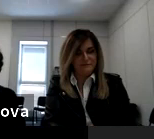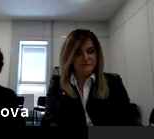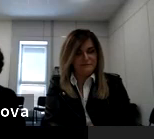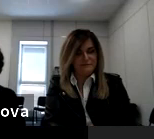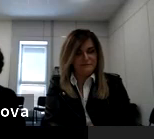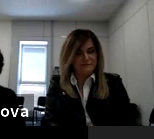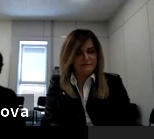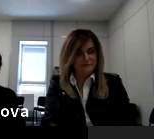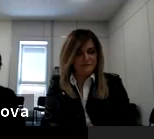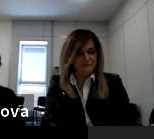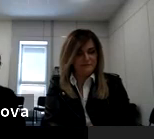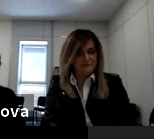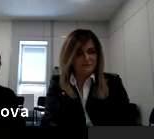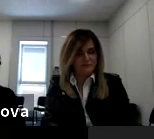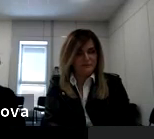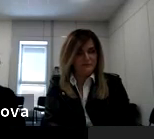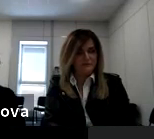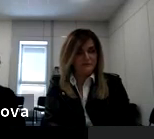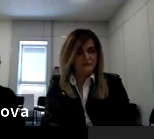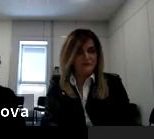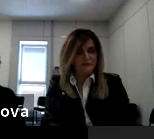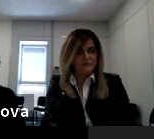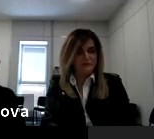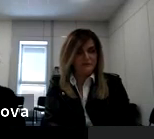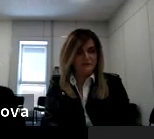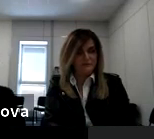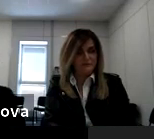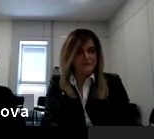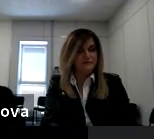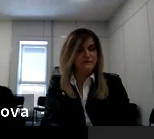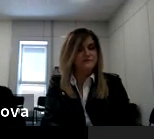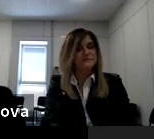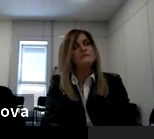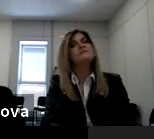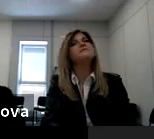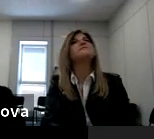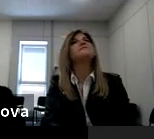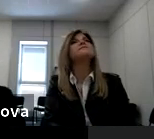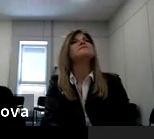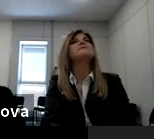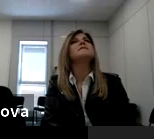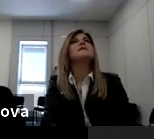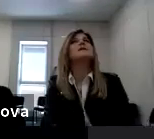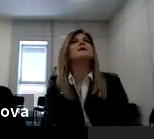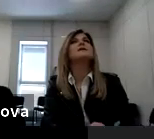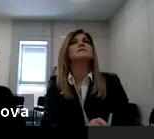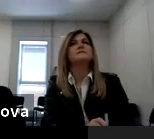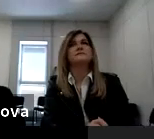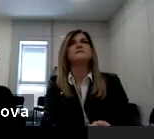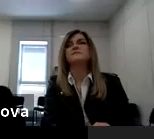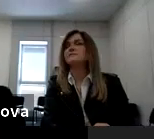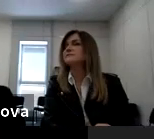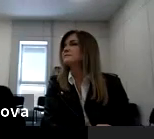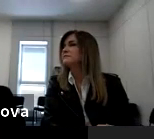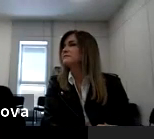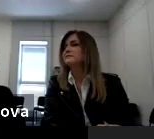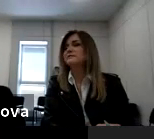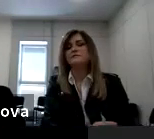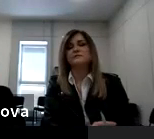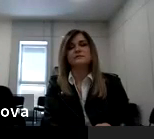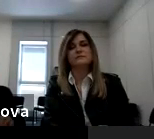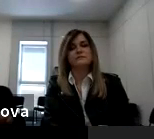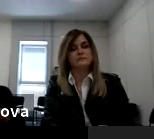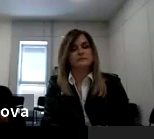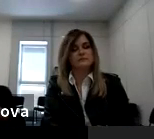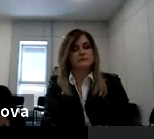lighting fixture, like edge, it was only 8 watts.